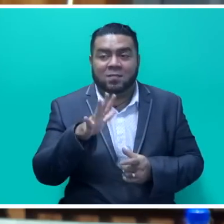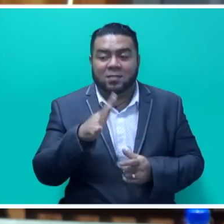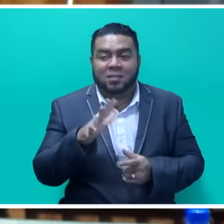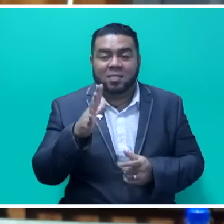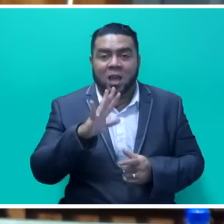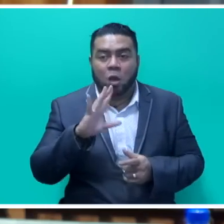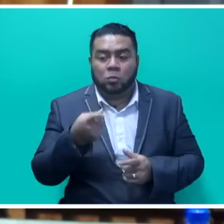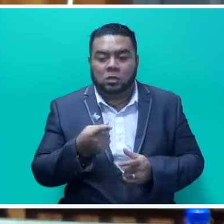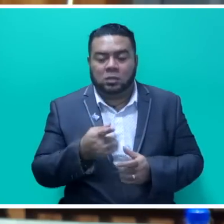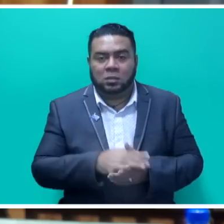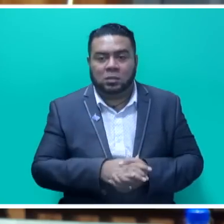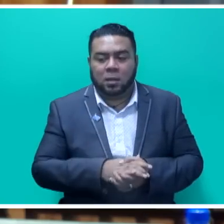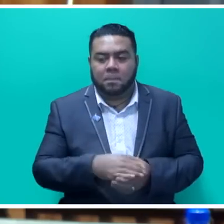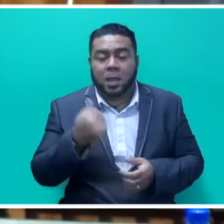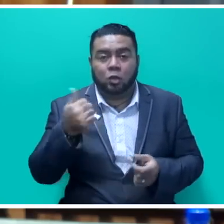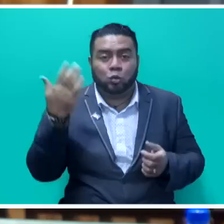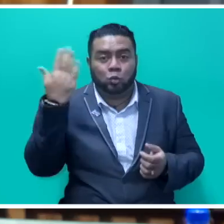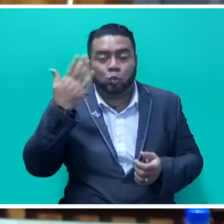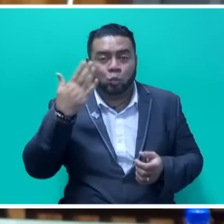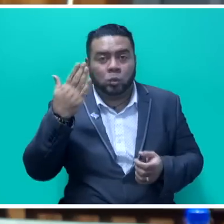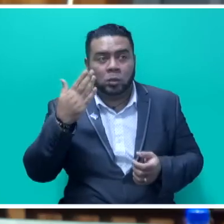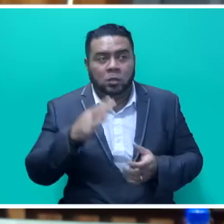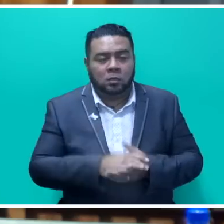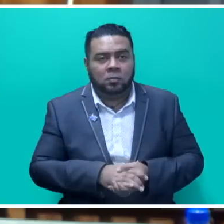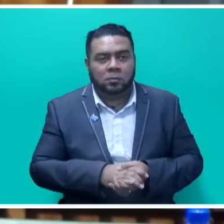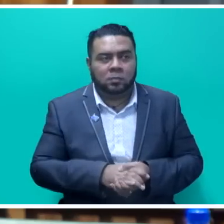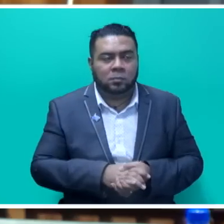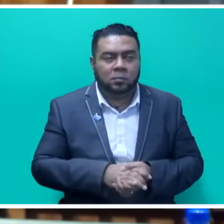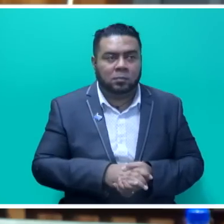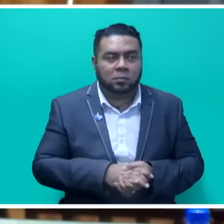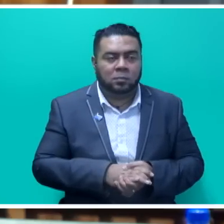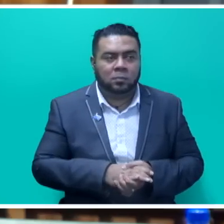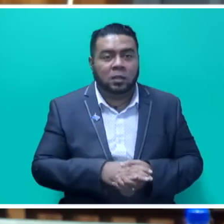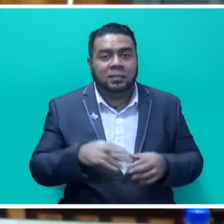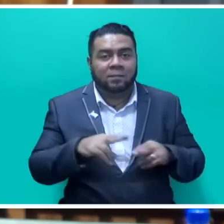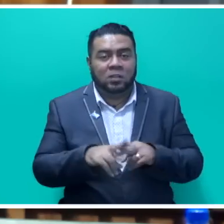Speaker, as back-to-school relief wasn't palatable to Fiji